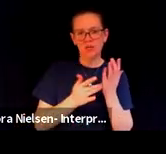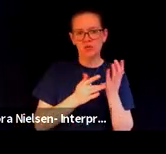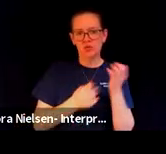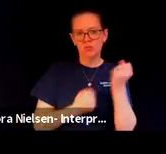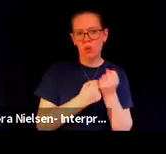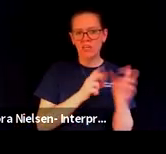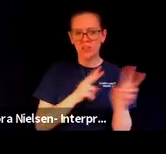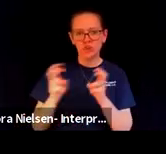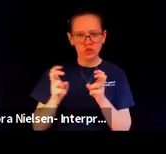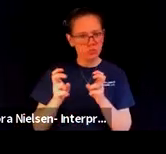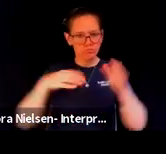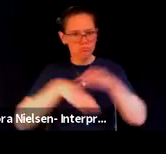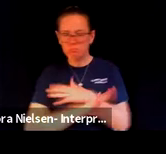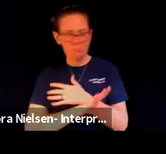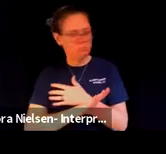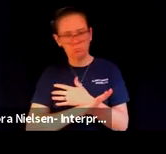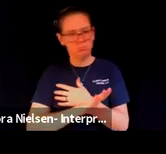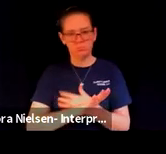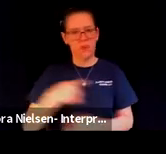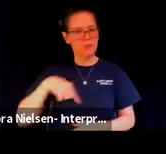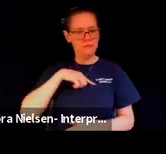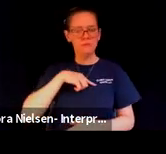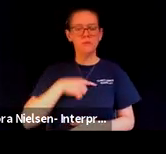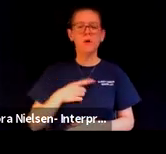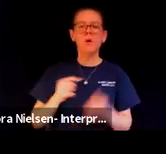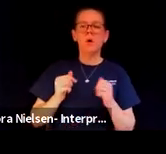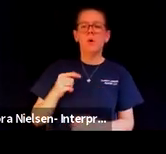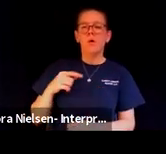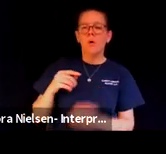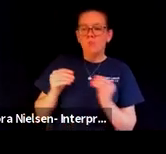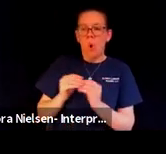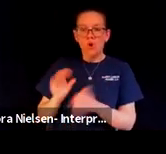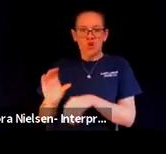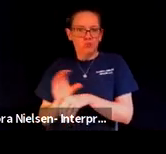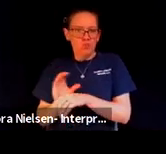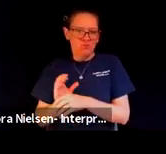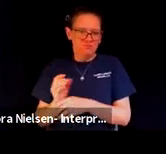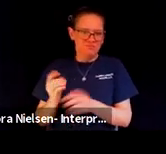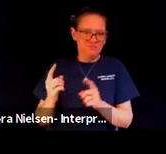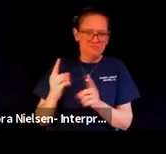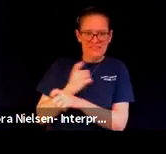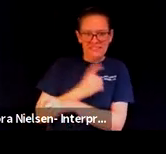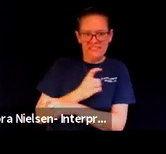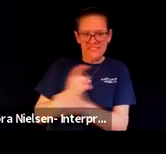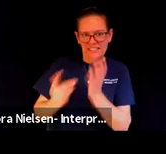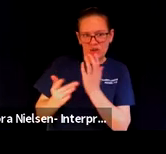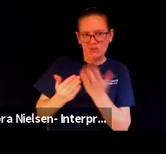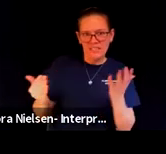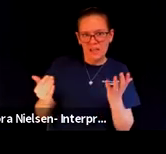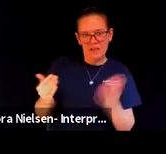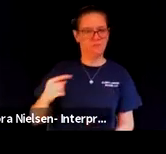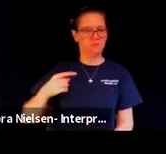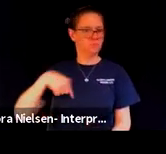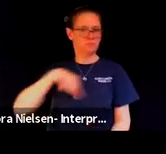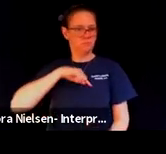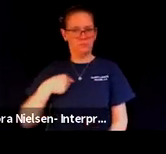hardware. We're not the ones doing kind of more of that computer stuff, that we like to say. That's not really what our team is doing. And so that's kind